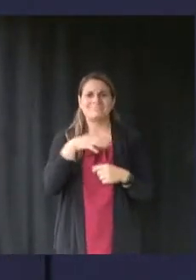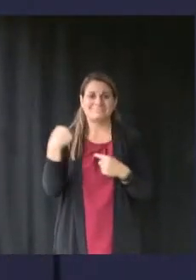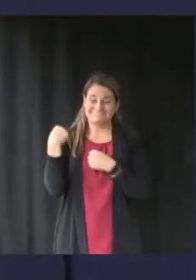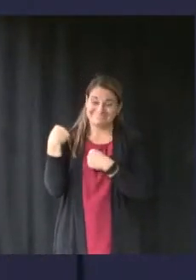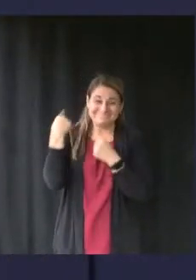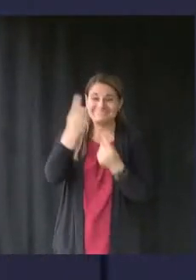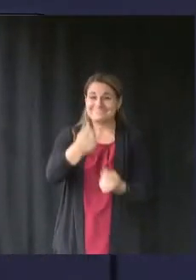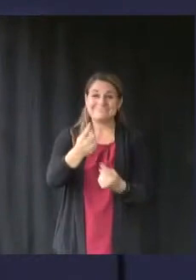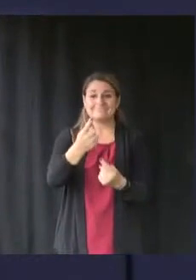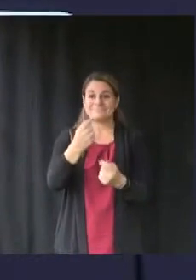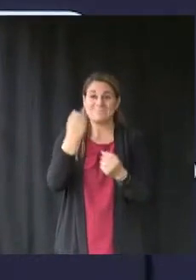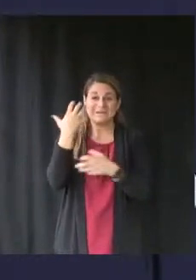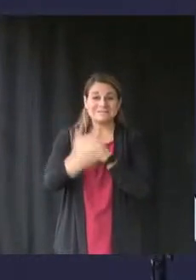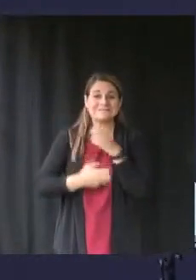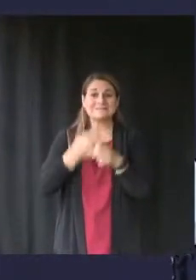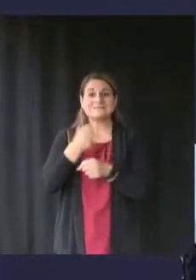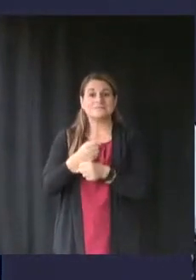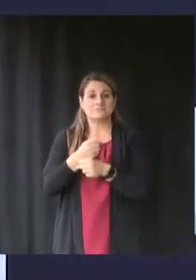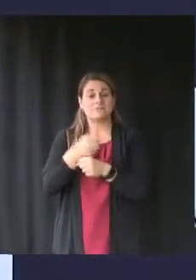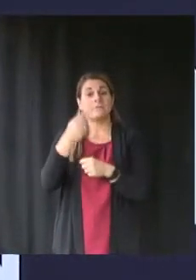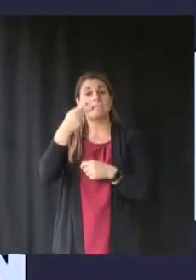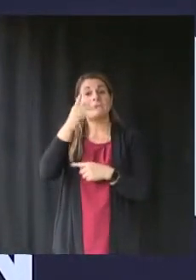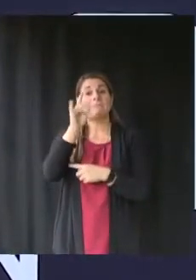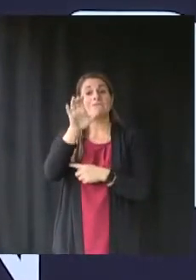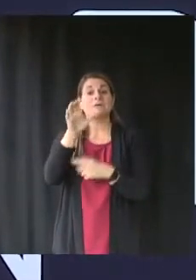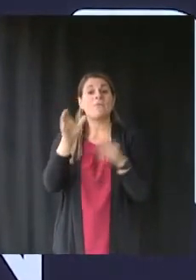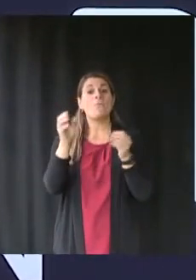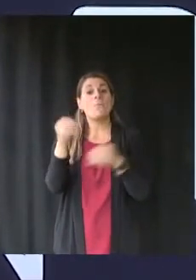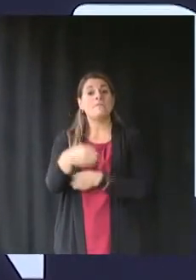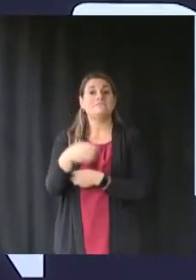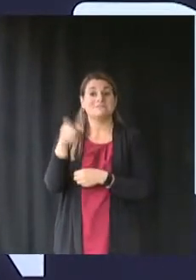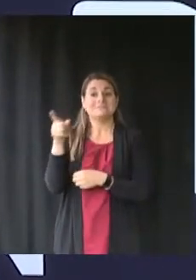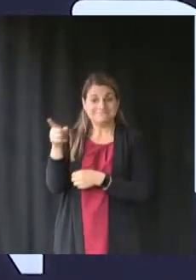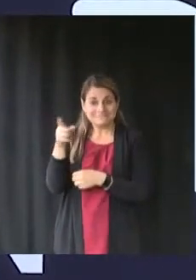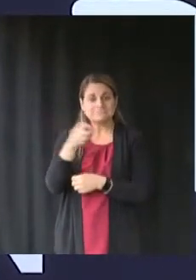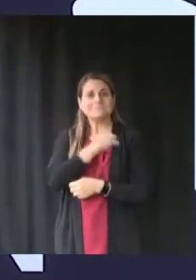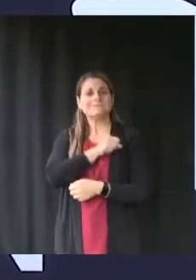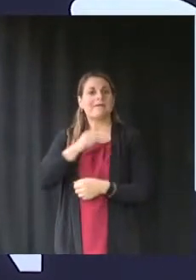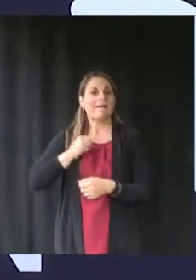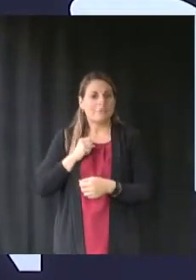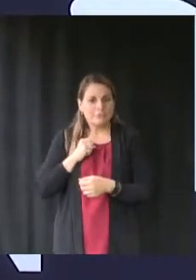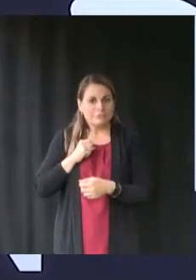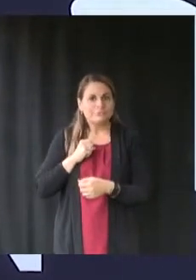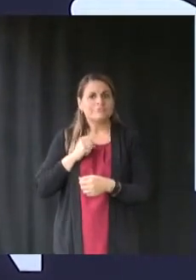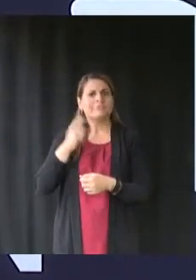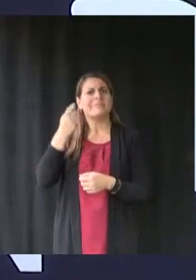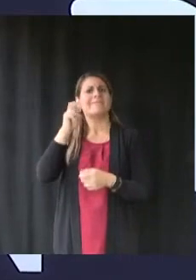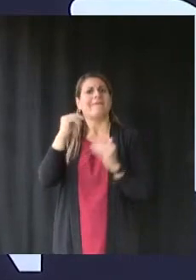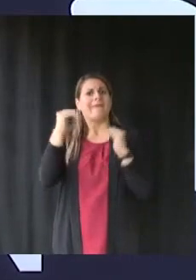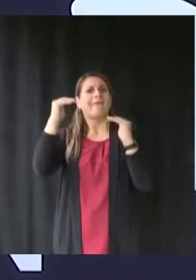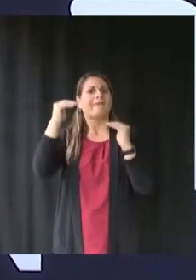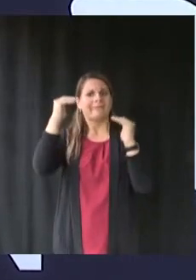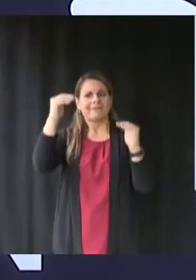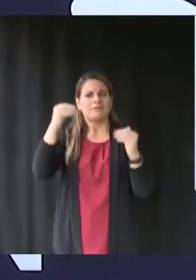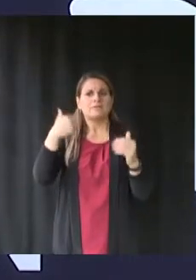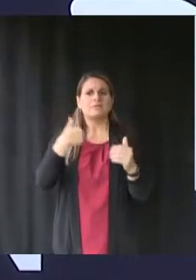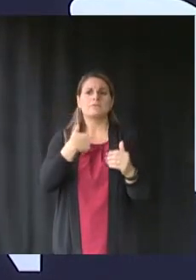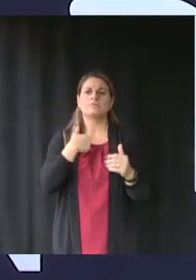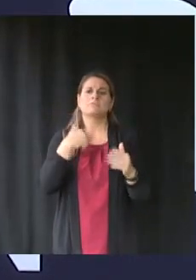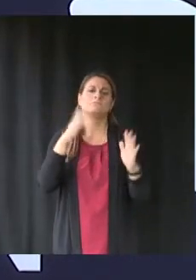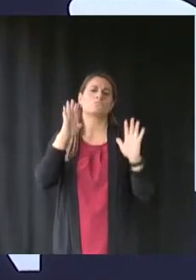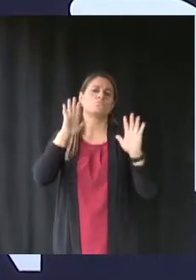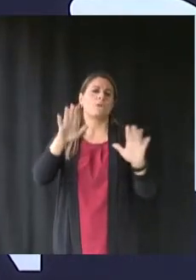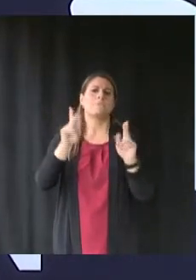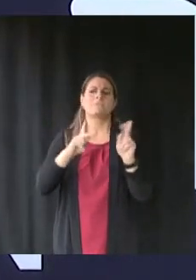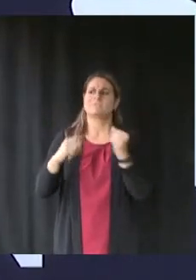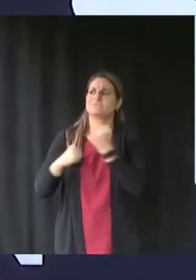state, first as a congressman and then as a senator, as Rosa mentioned. And I've been blessed by having remarkable people who are a part of those efforts over all